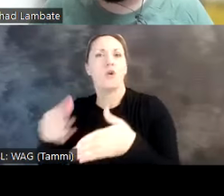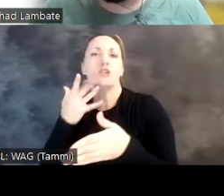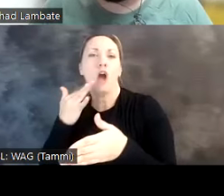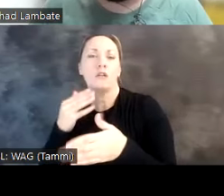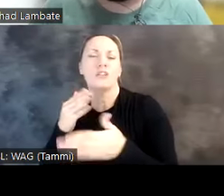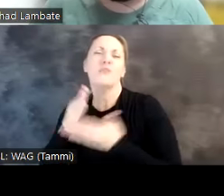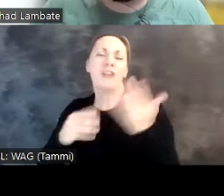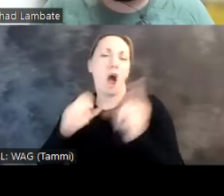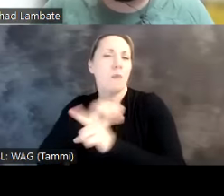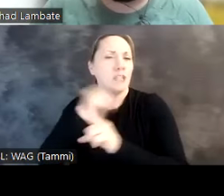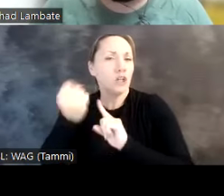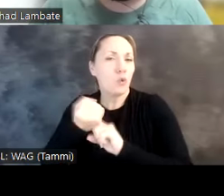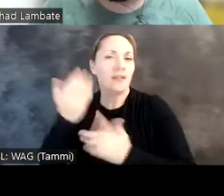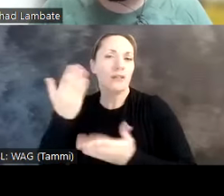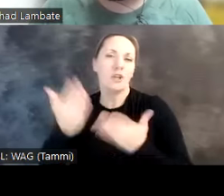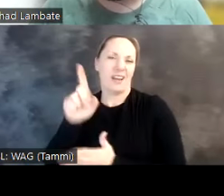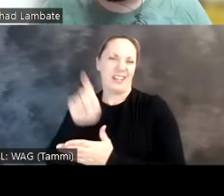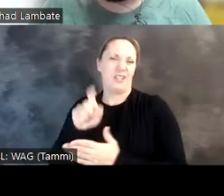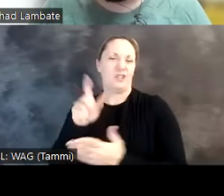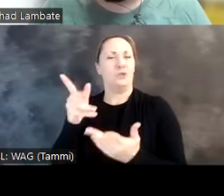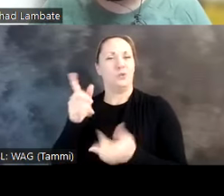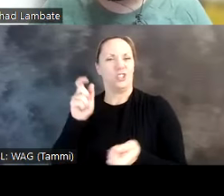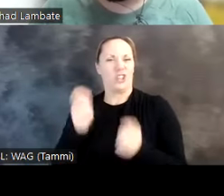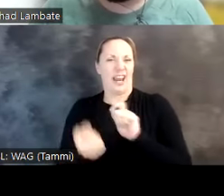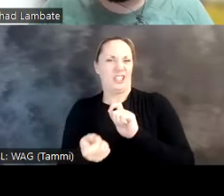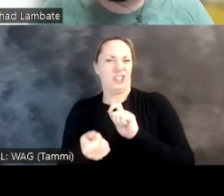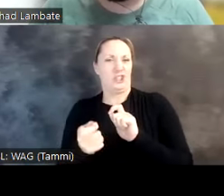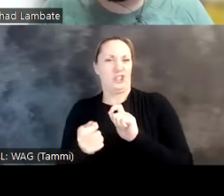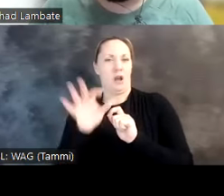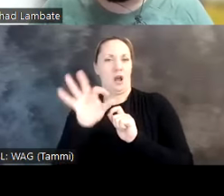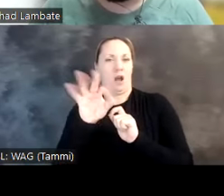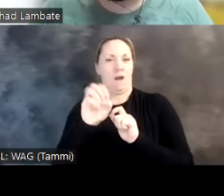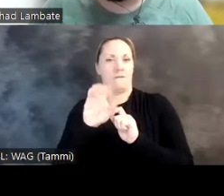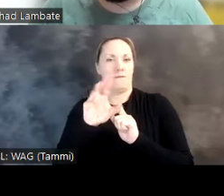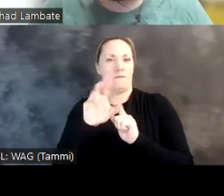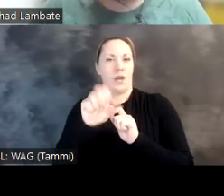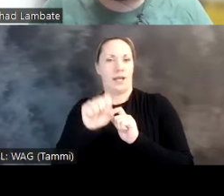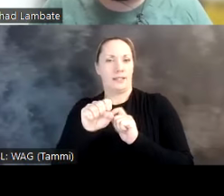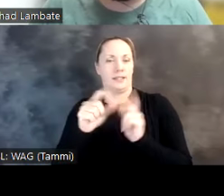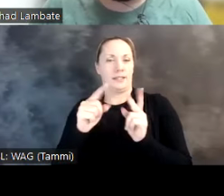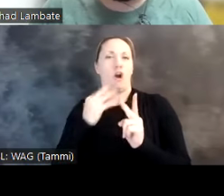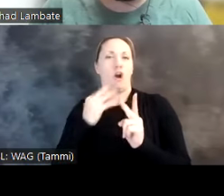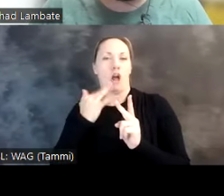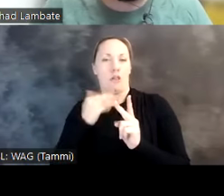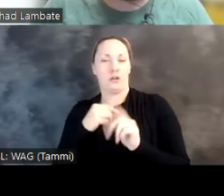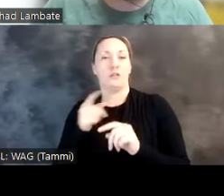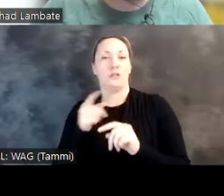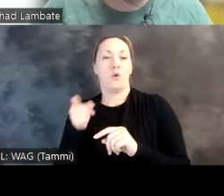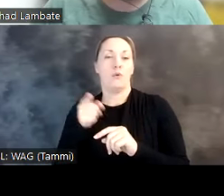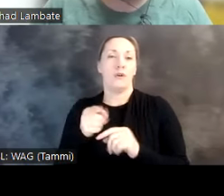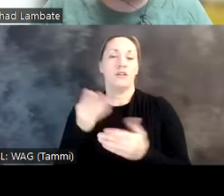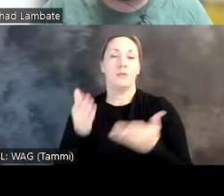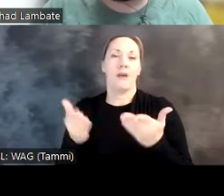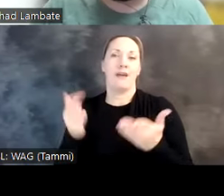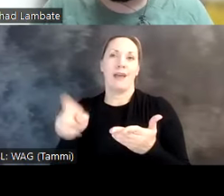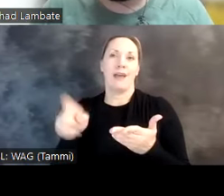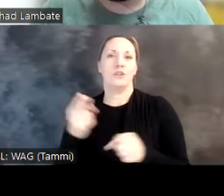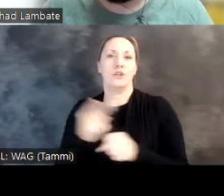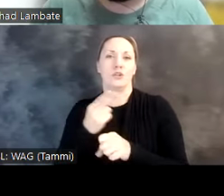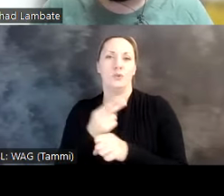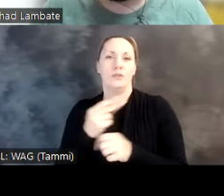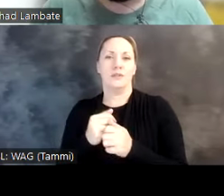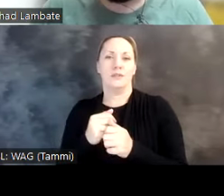situations, it might be needed. You have to change the focus color in such scenarios. So over there, you might have to use custom